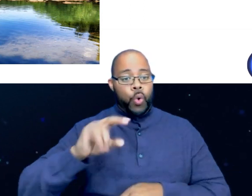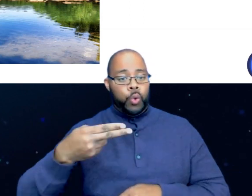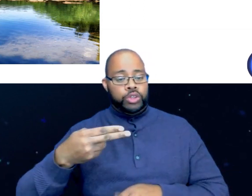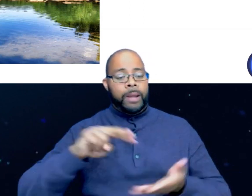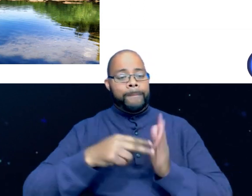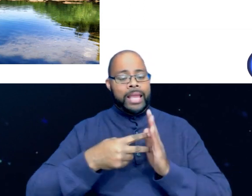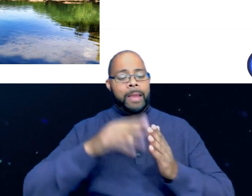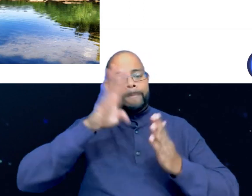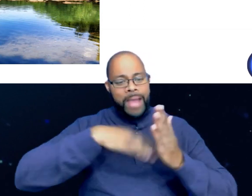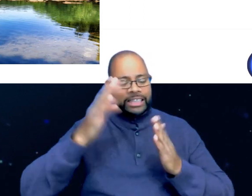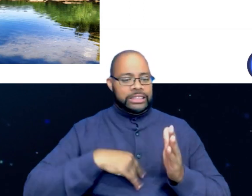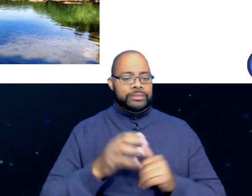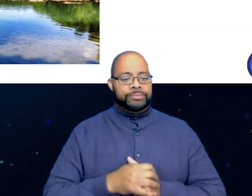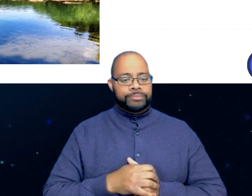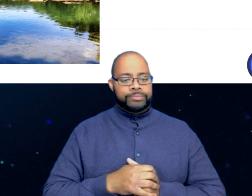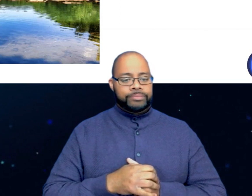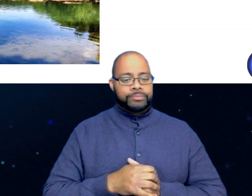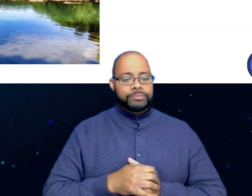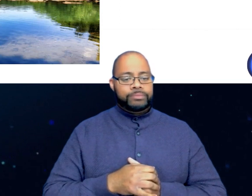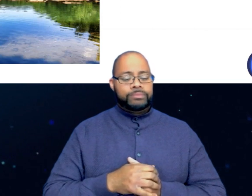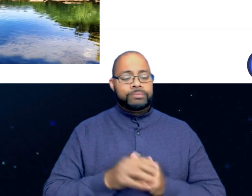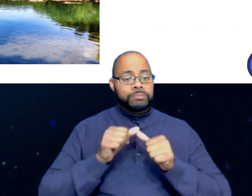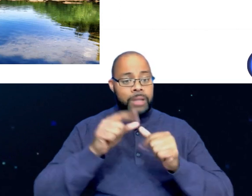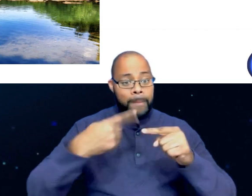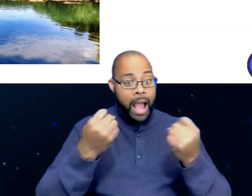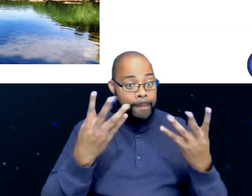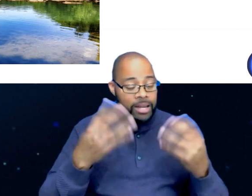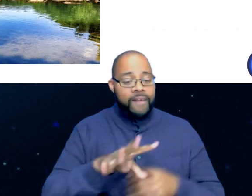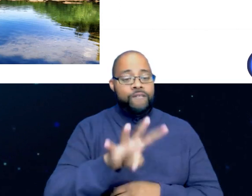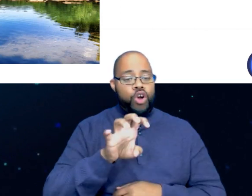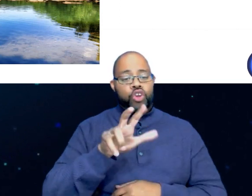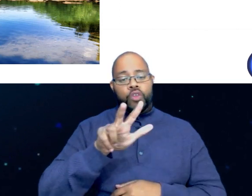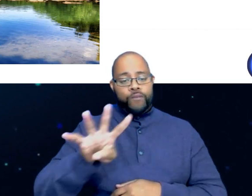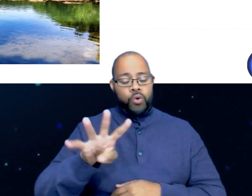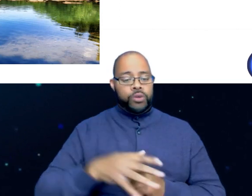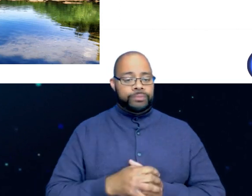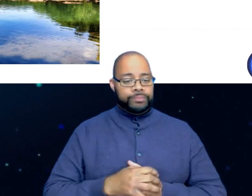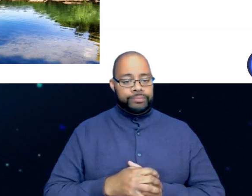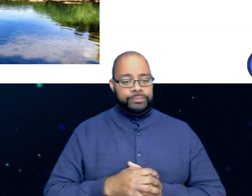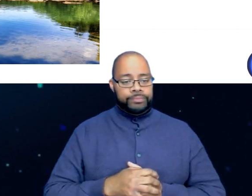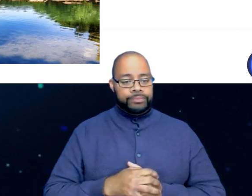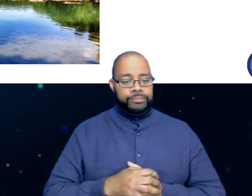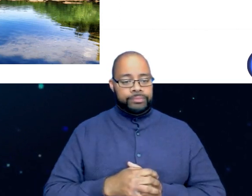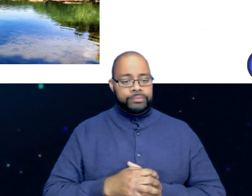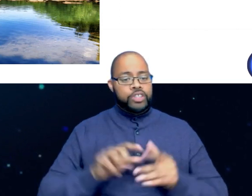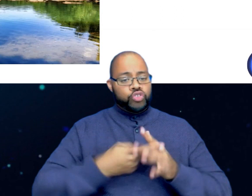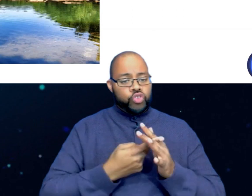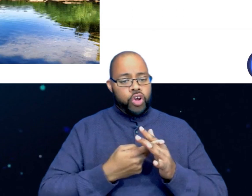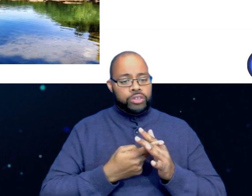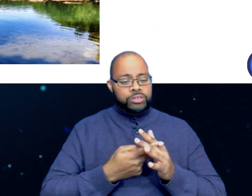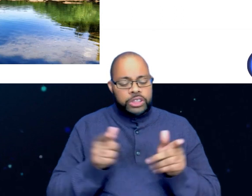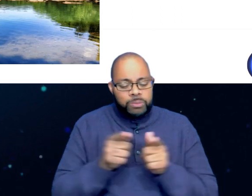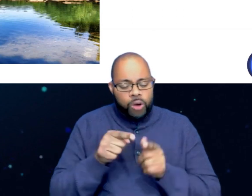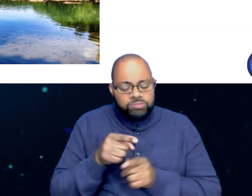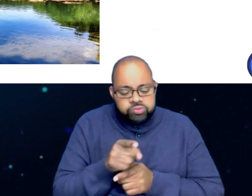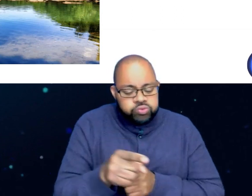meaning painted or marked. The river is around 434 miles long. It begins as a